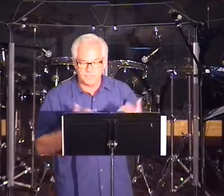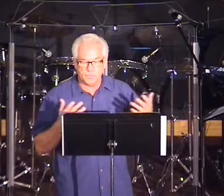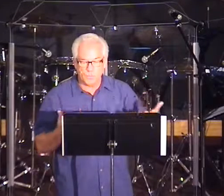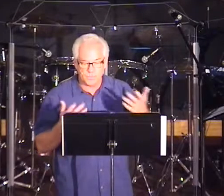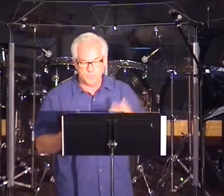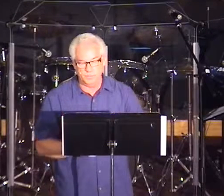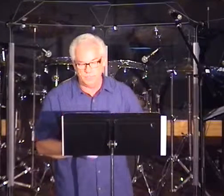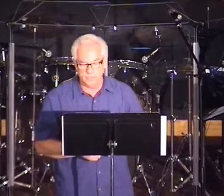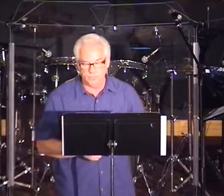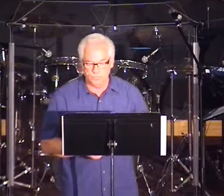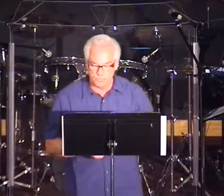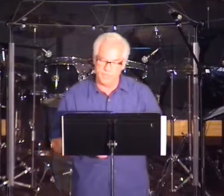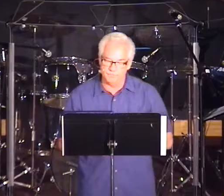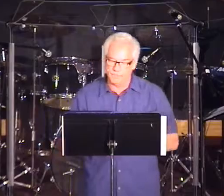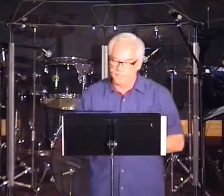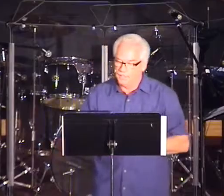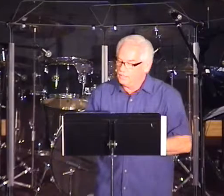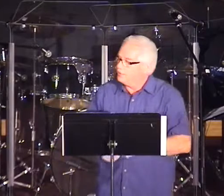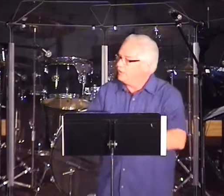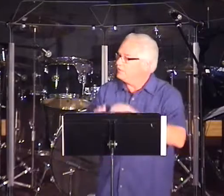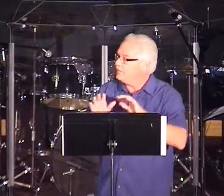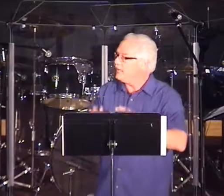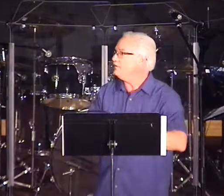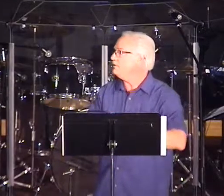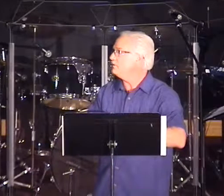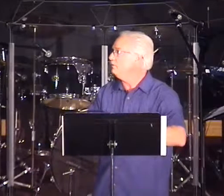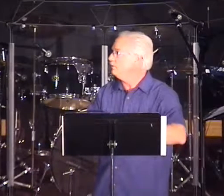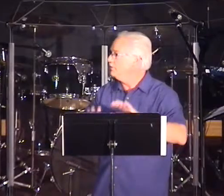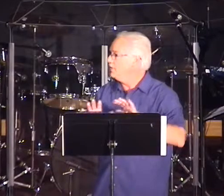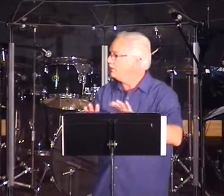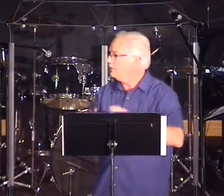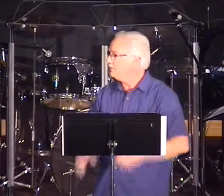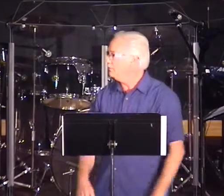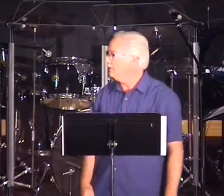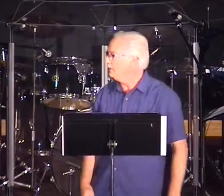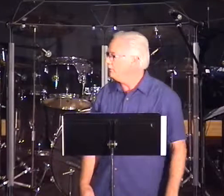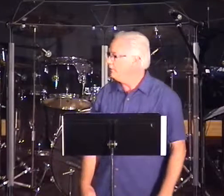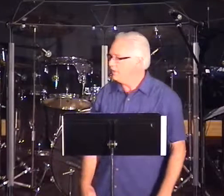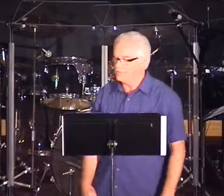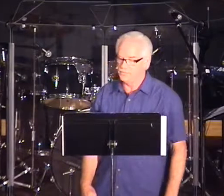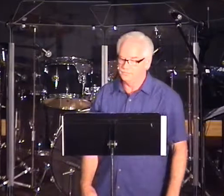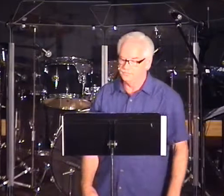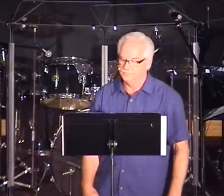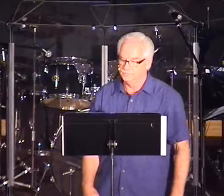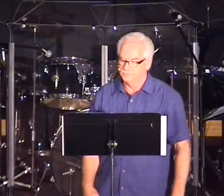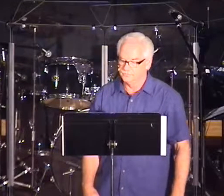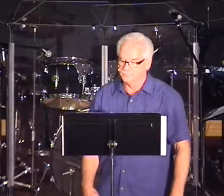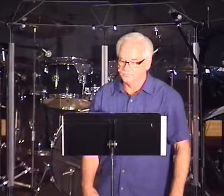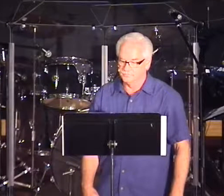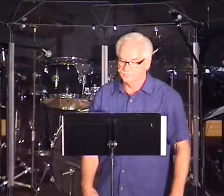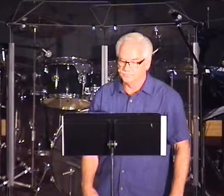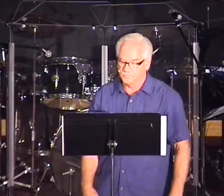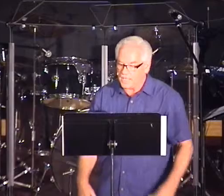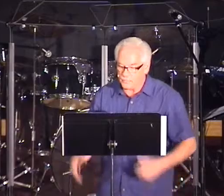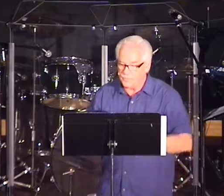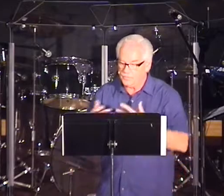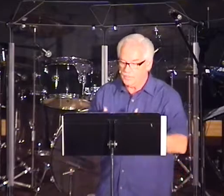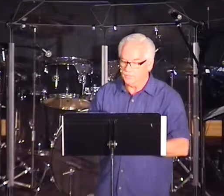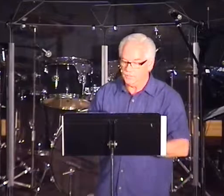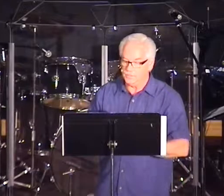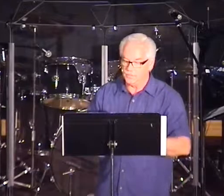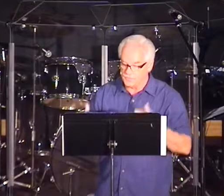He doesn't want us to be worldly. Because in essence, we're rejecting his spirit within us. That